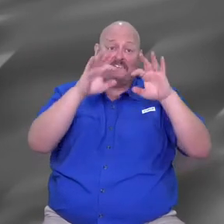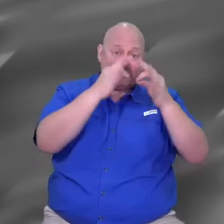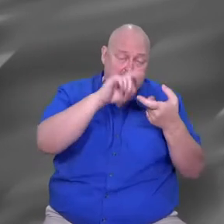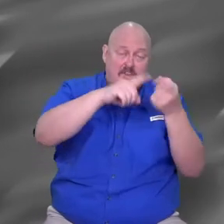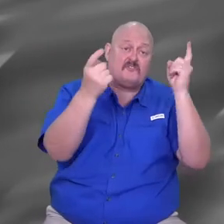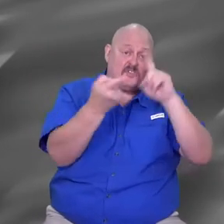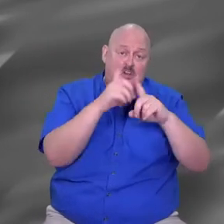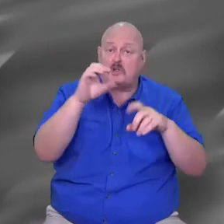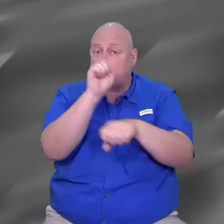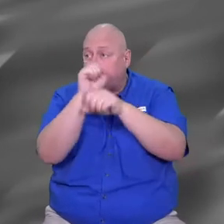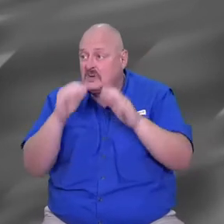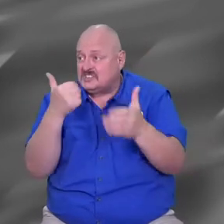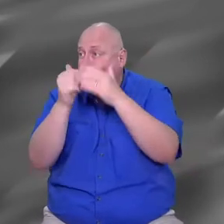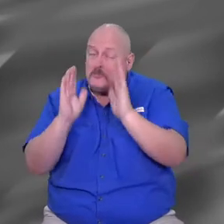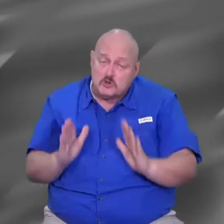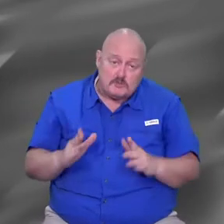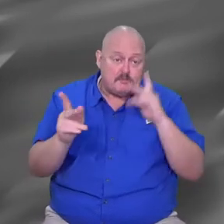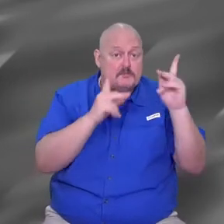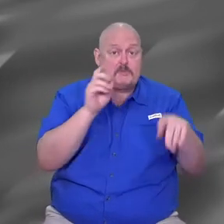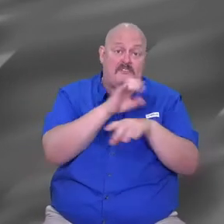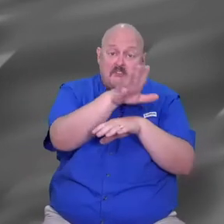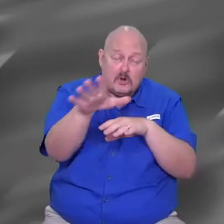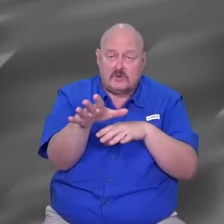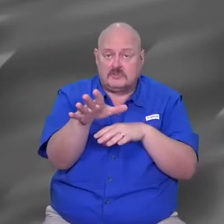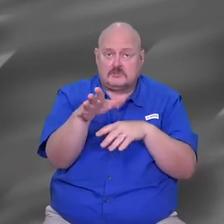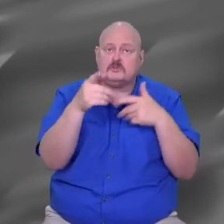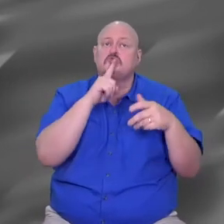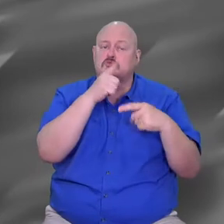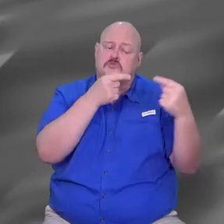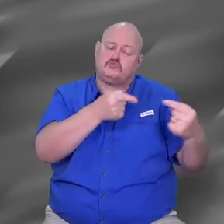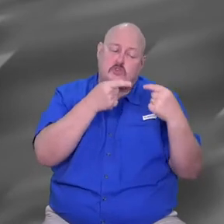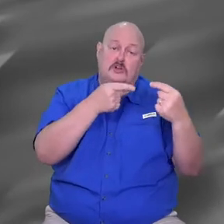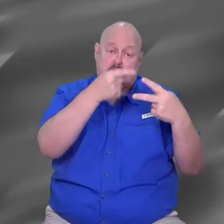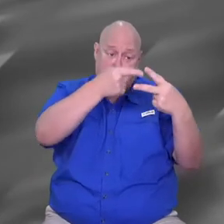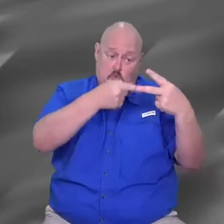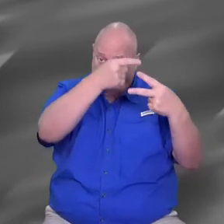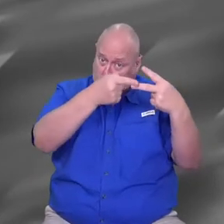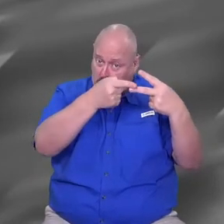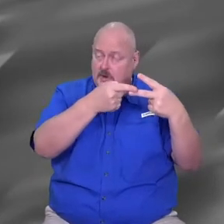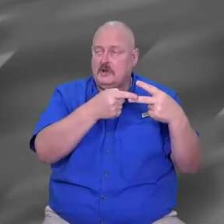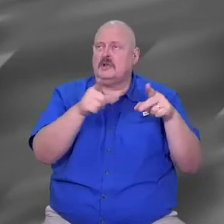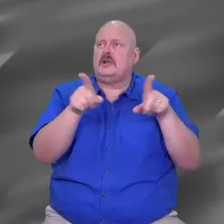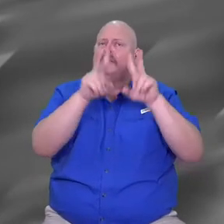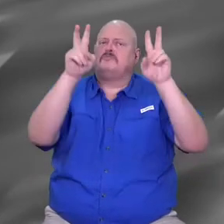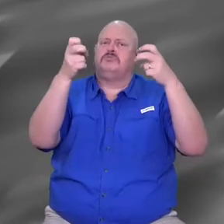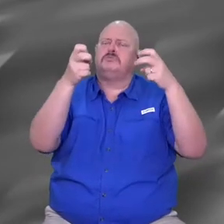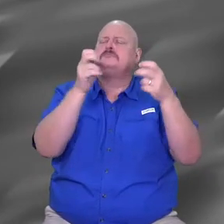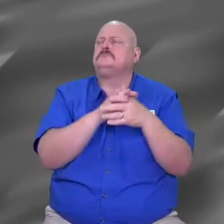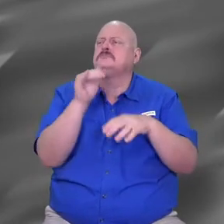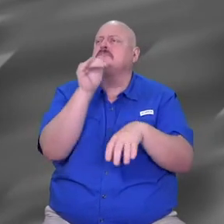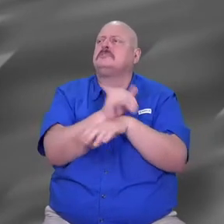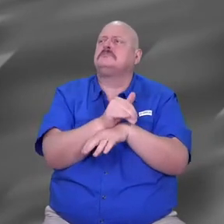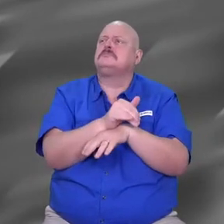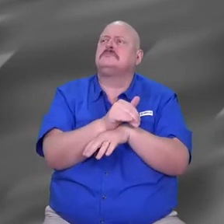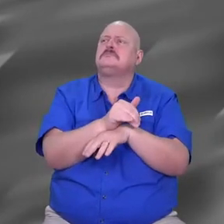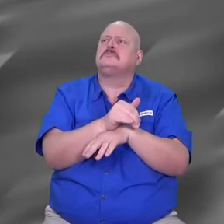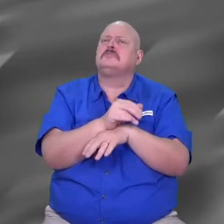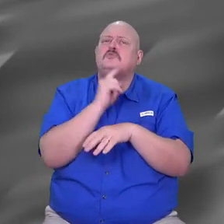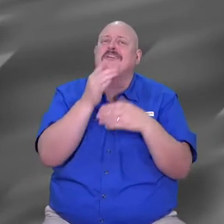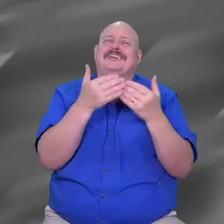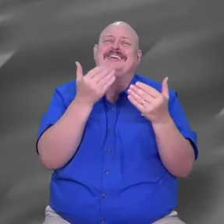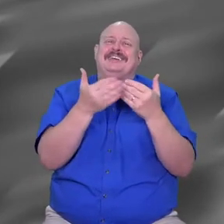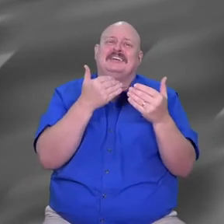friends, coworkers, neighbors, people of influence that are truly struggling. And so as we deal with these issues tonight, it's going to be real